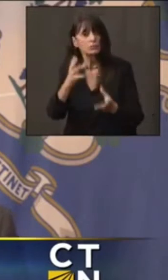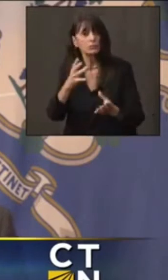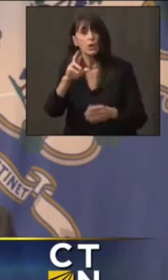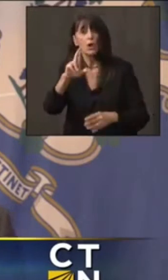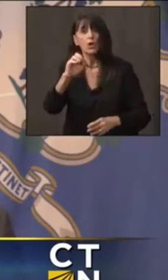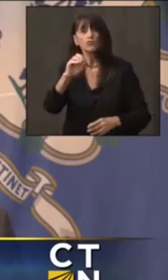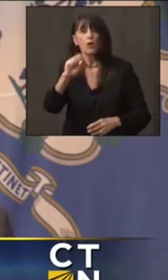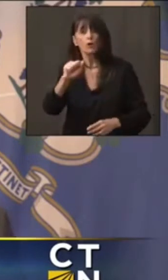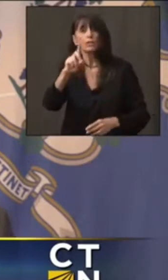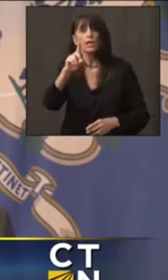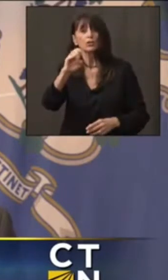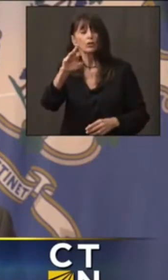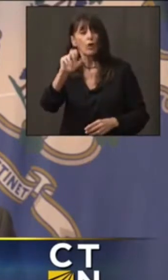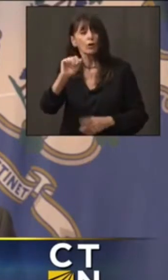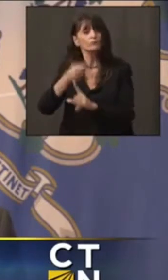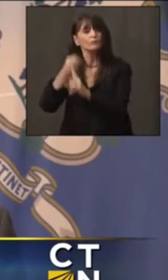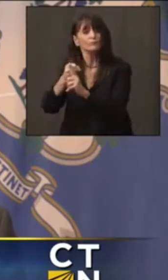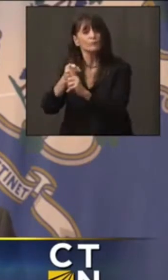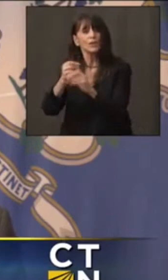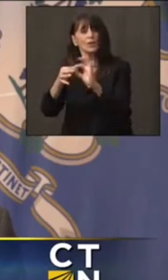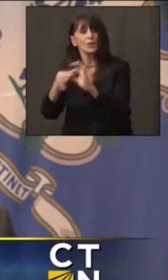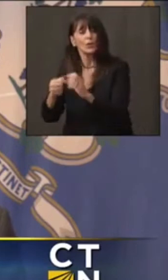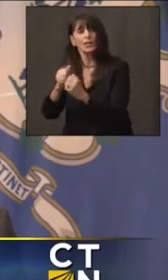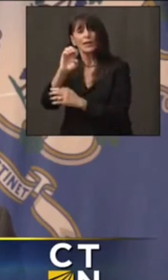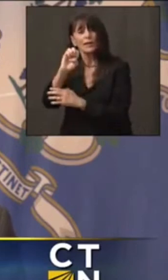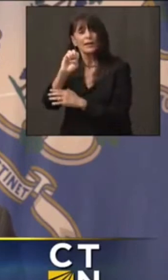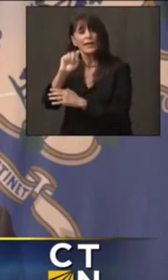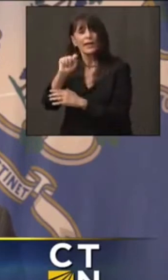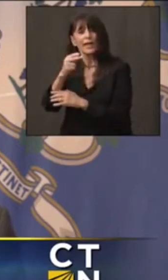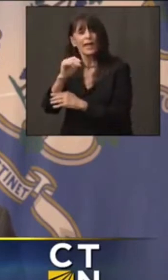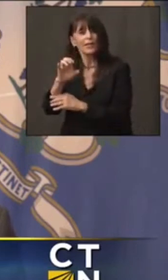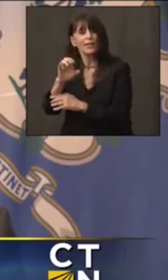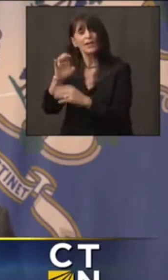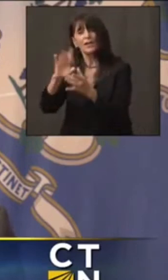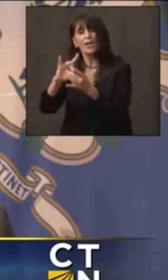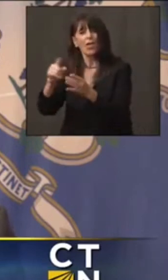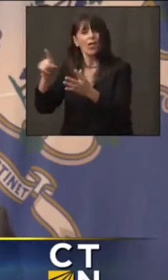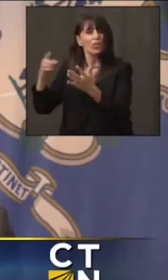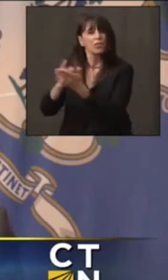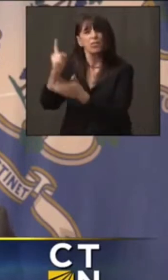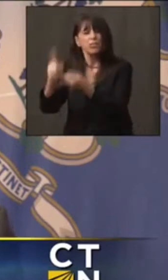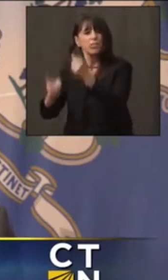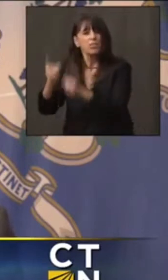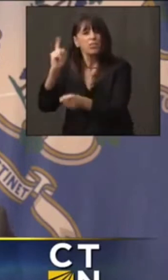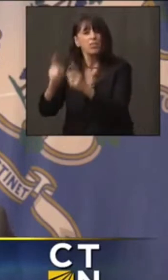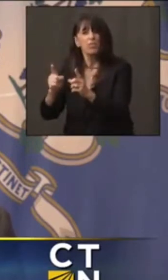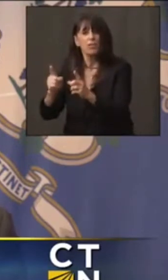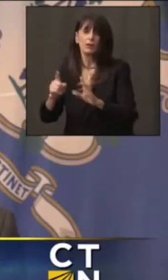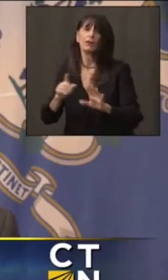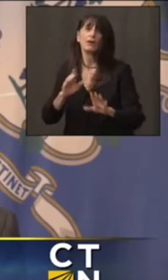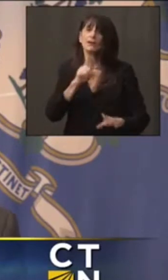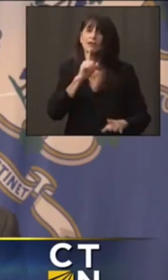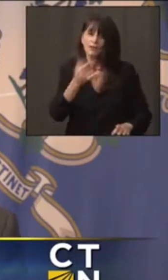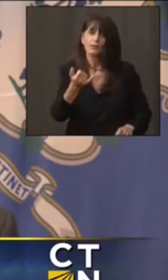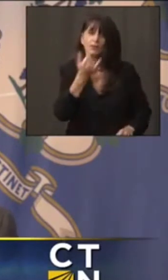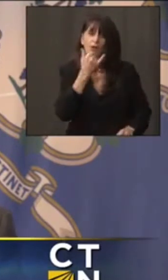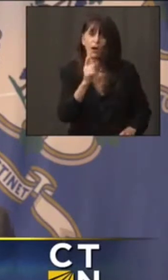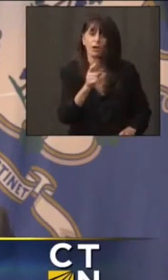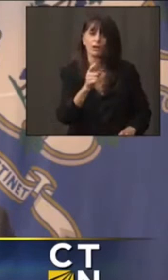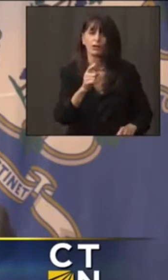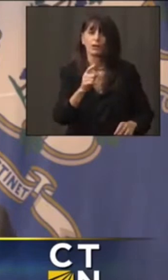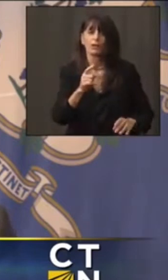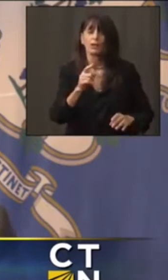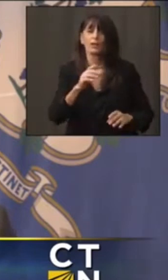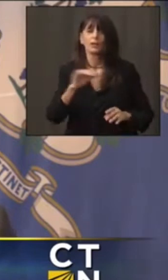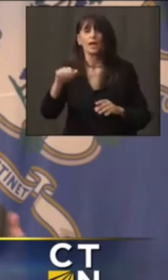DeLauro's been hit as well in terms of some ethnic cartooning and caricaturing, which is just wrong. And there's been a